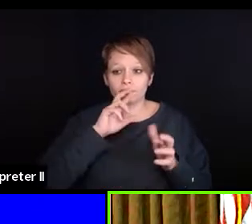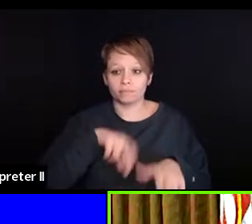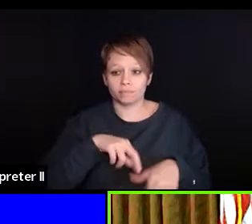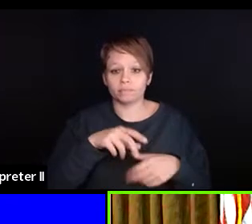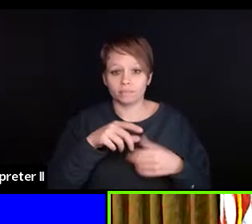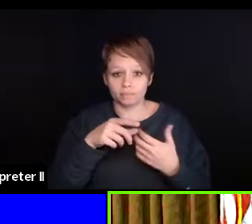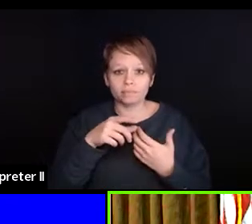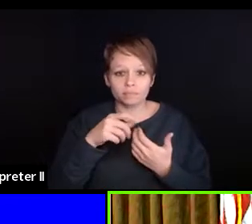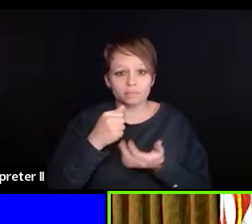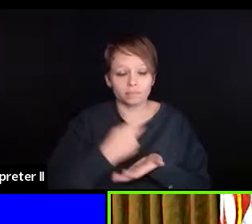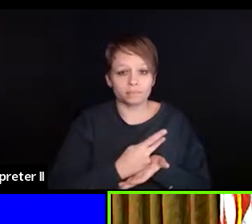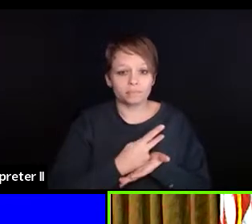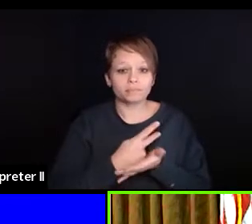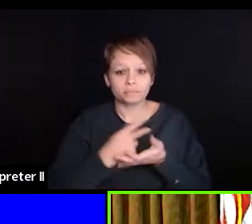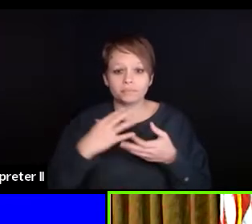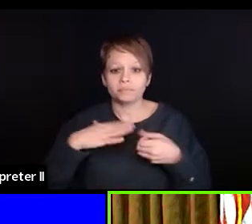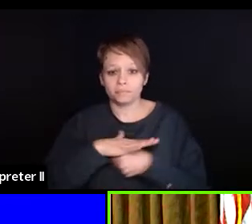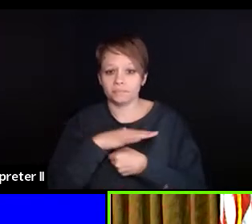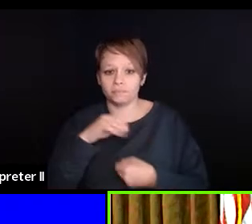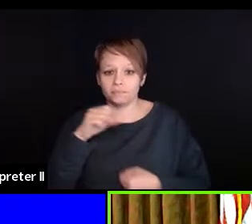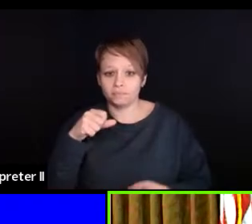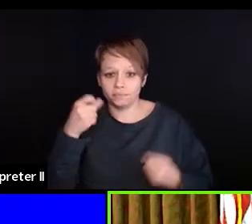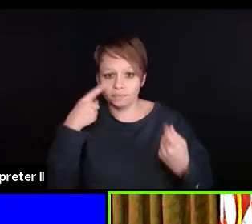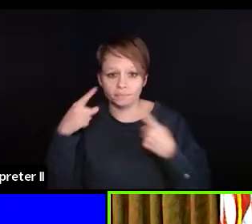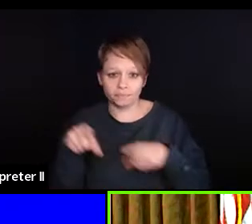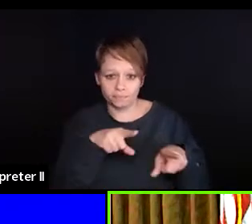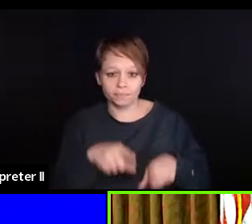approved unanimously.